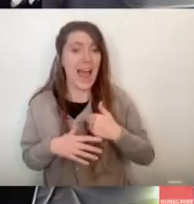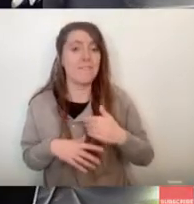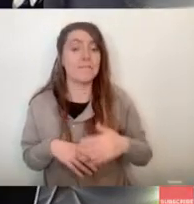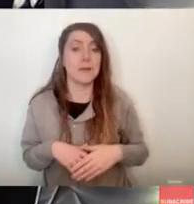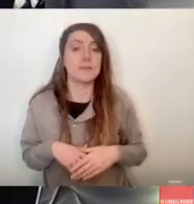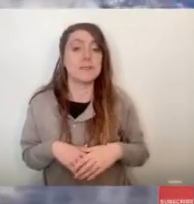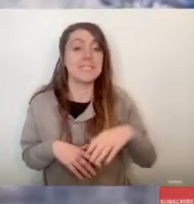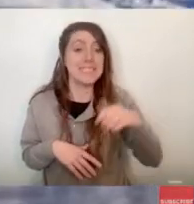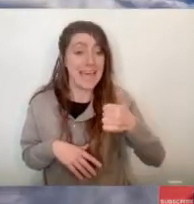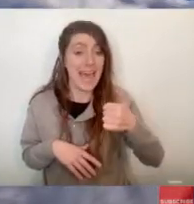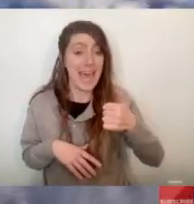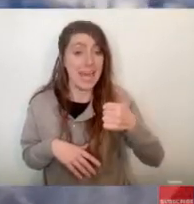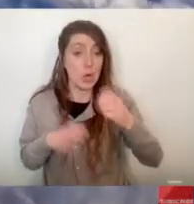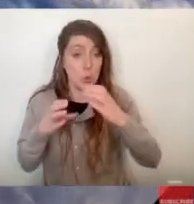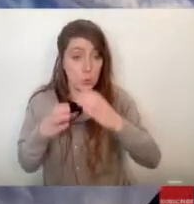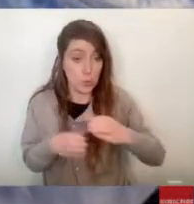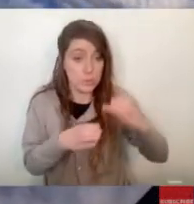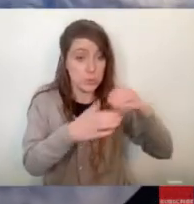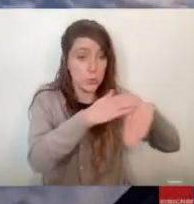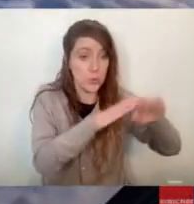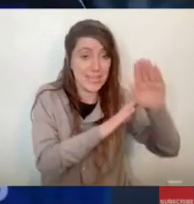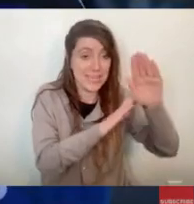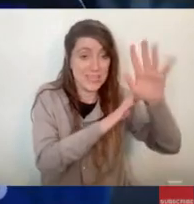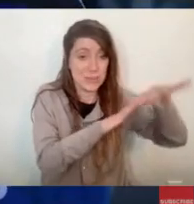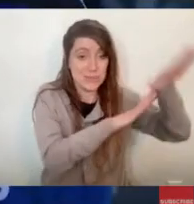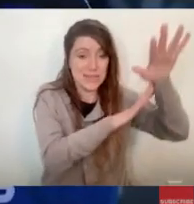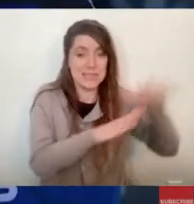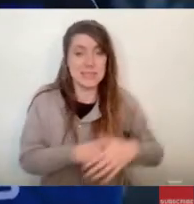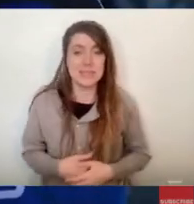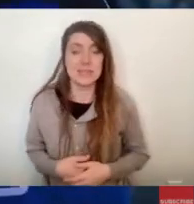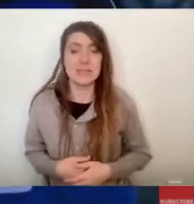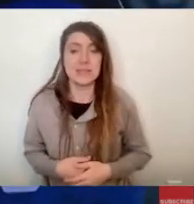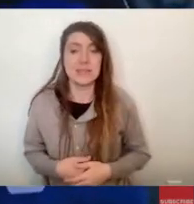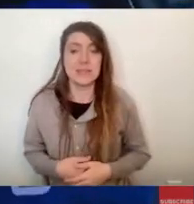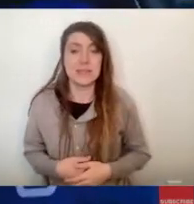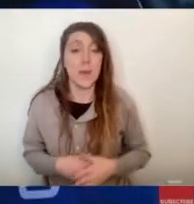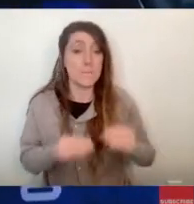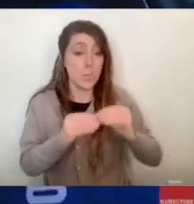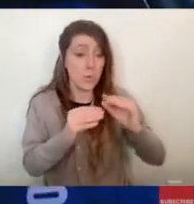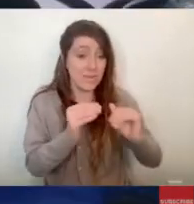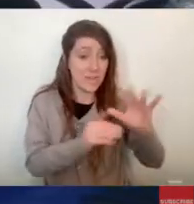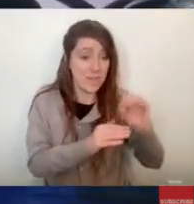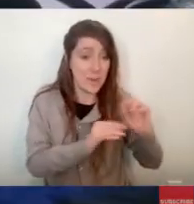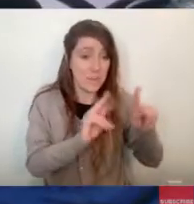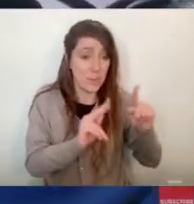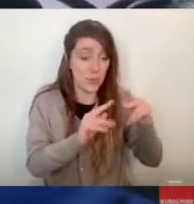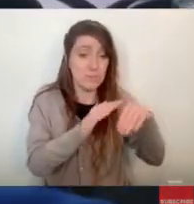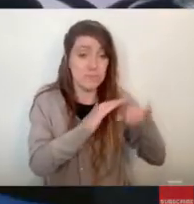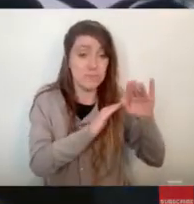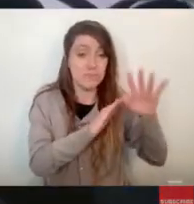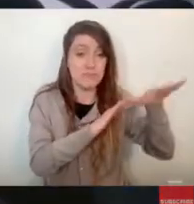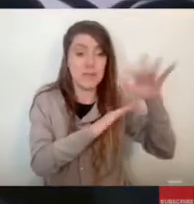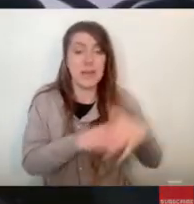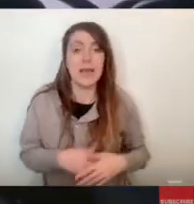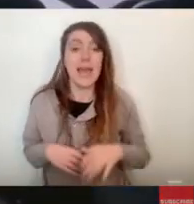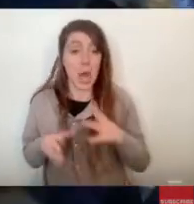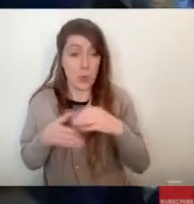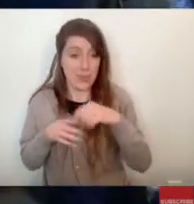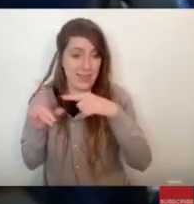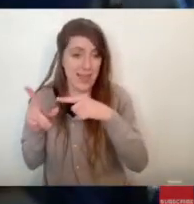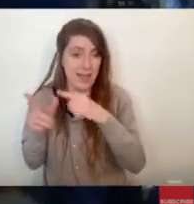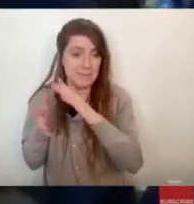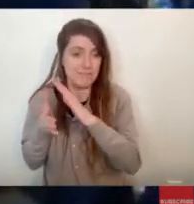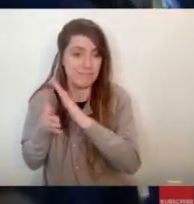more than 50 people to the edge of space, including Star Trek actor William Shatner, who was brought to tears by the